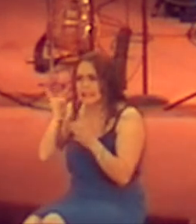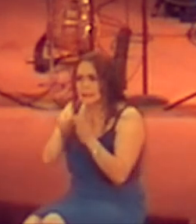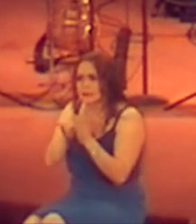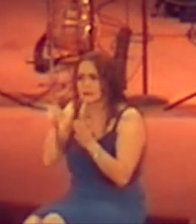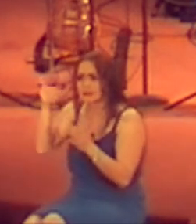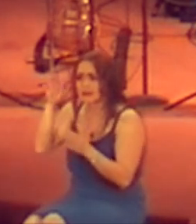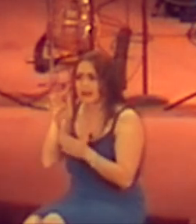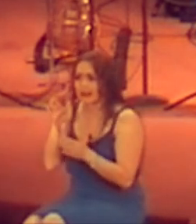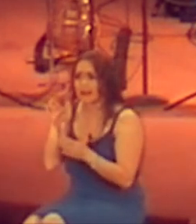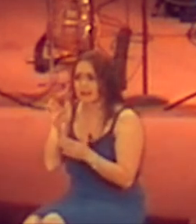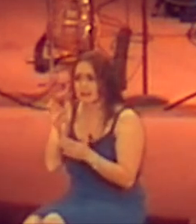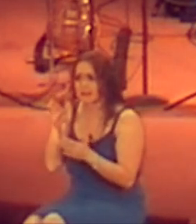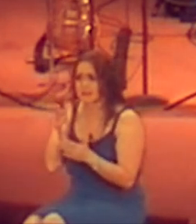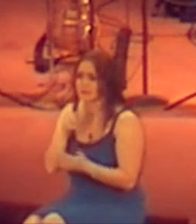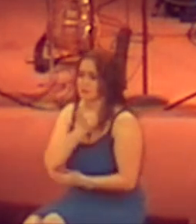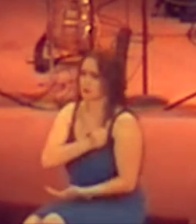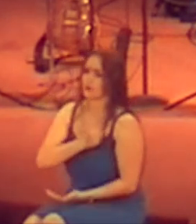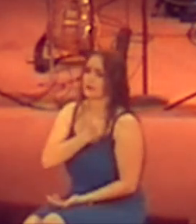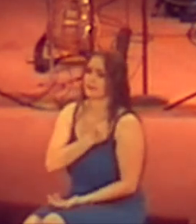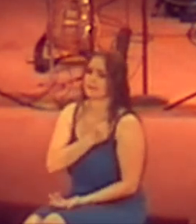Because you are.